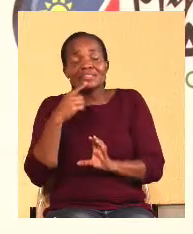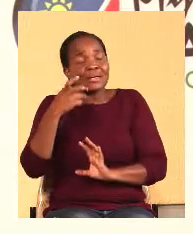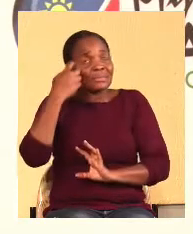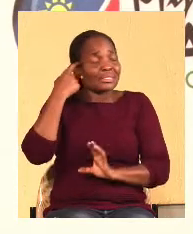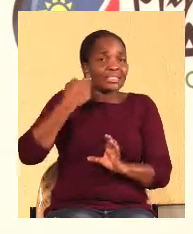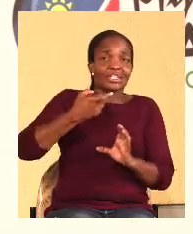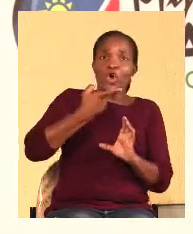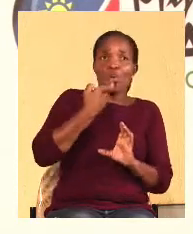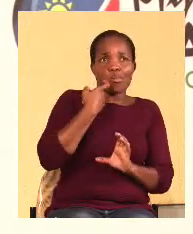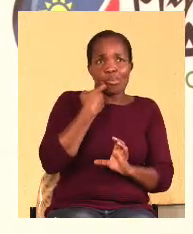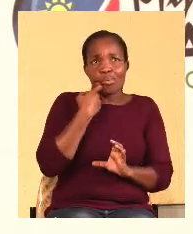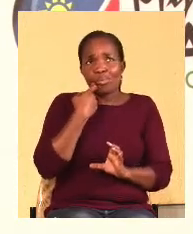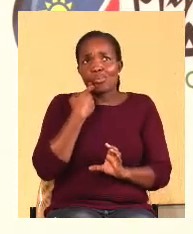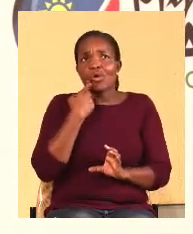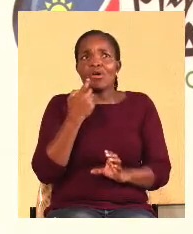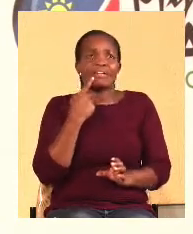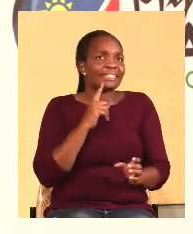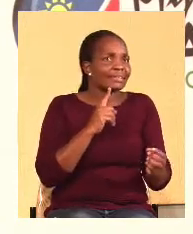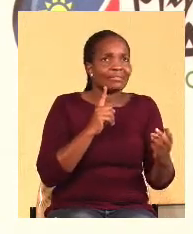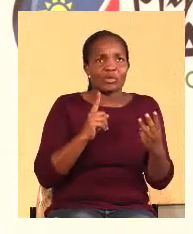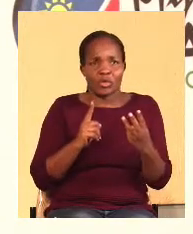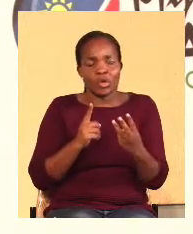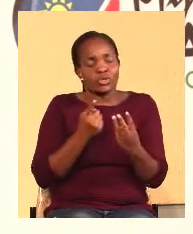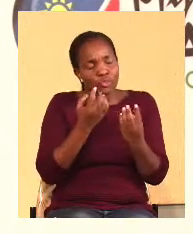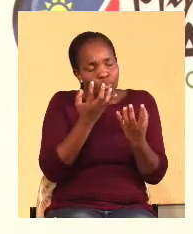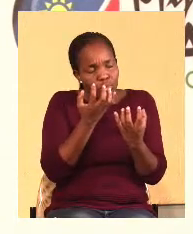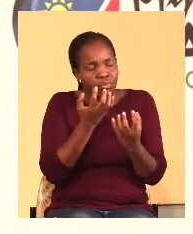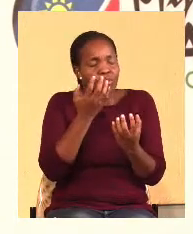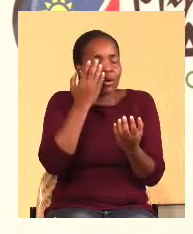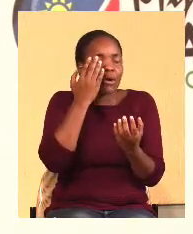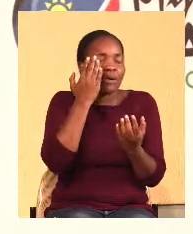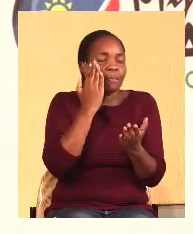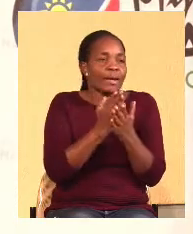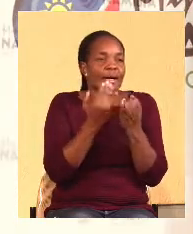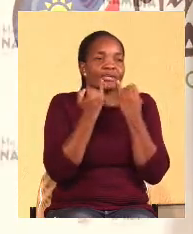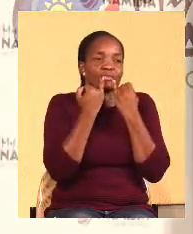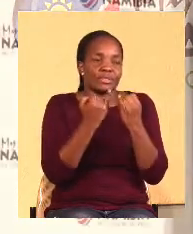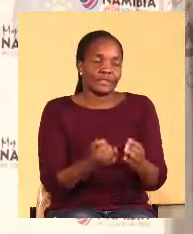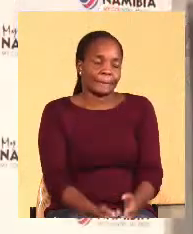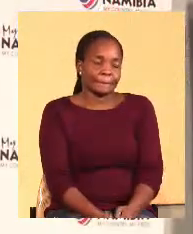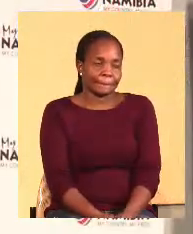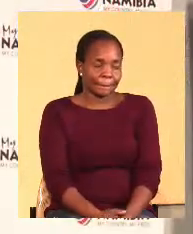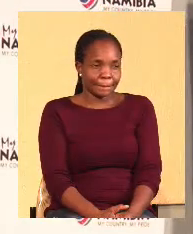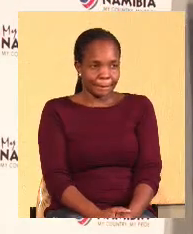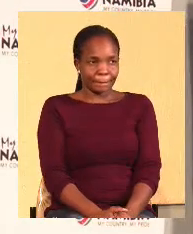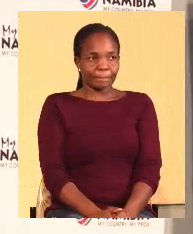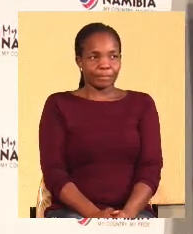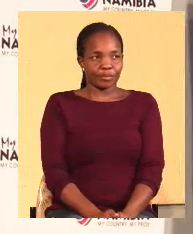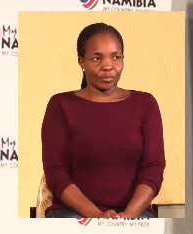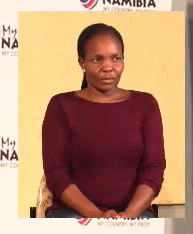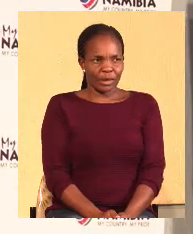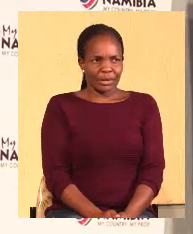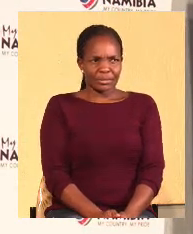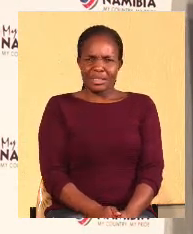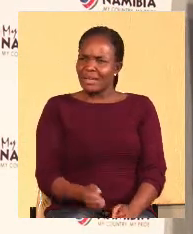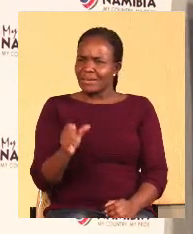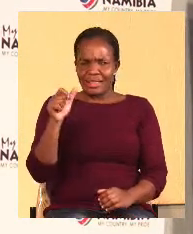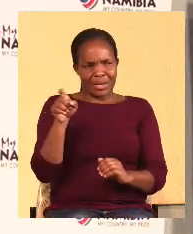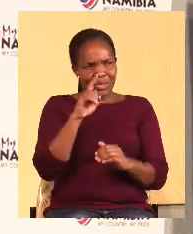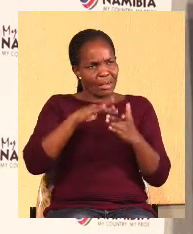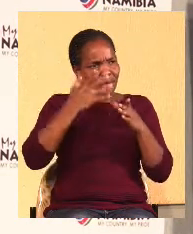same. So that you get the relevant information. There was a question with regard to mining.